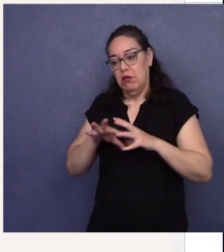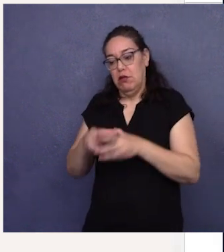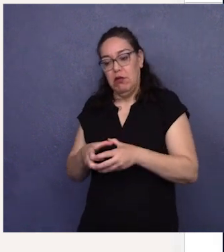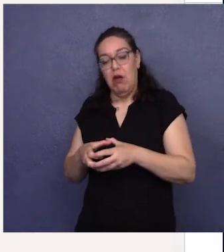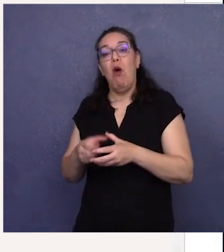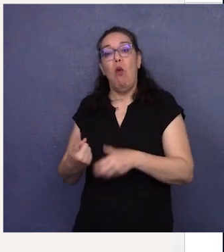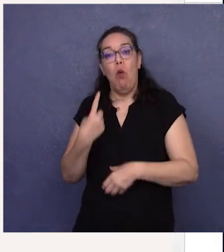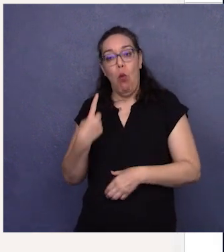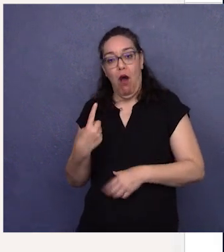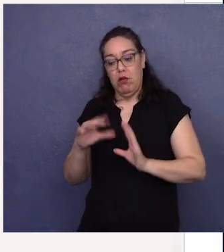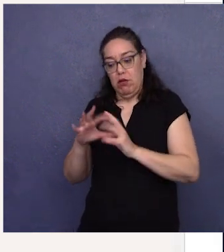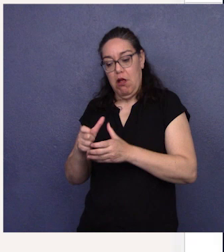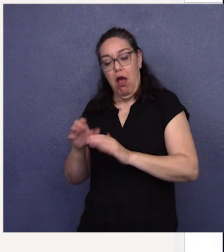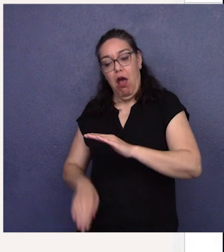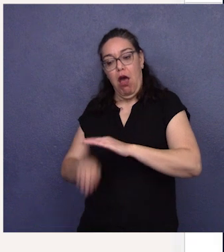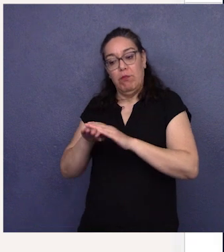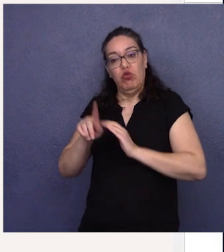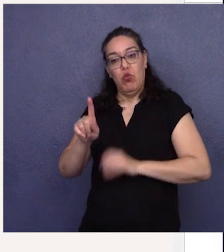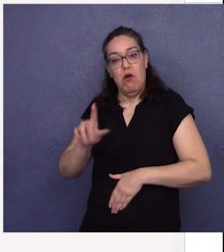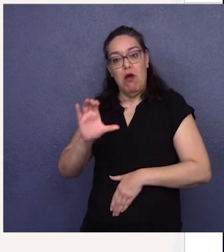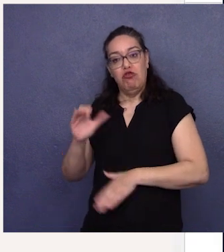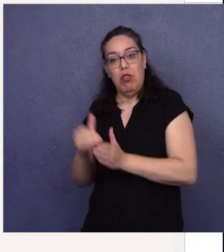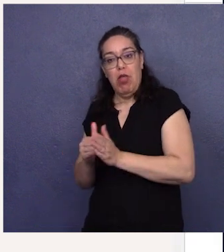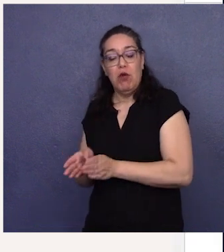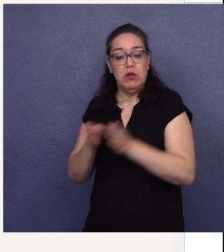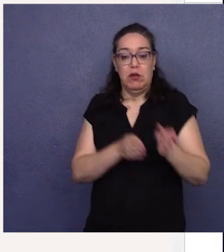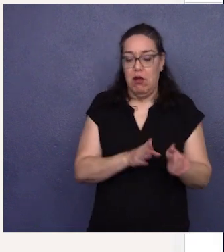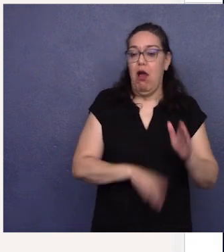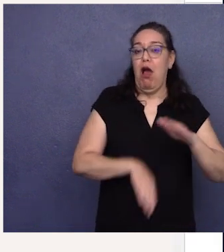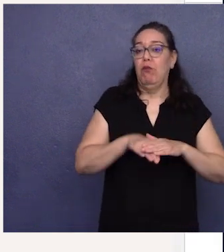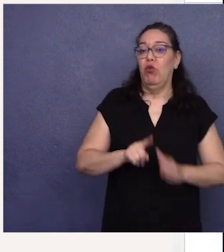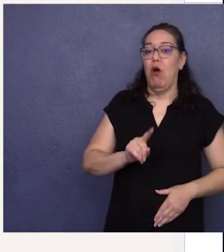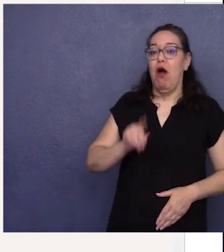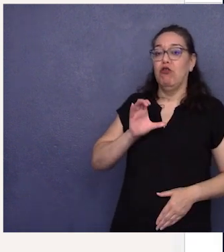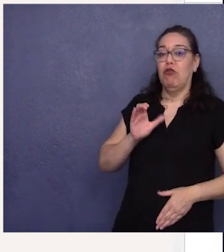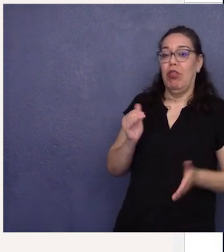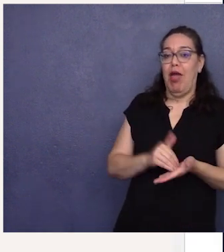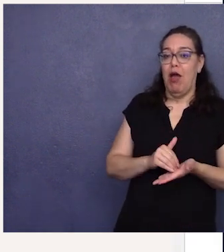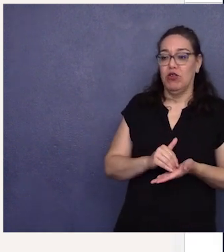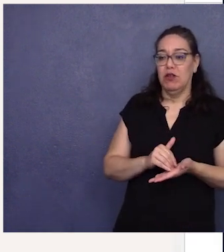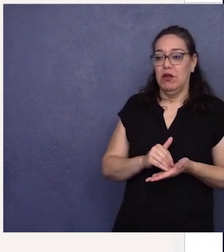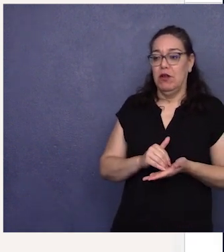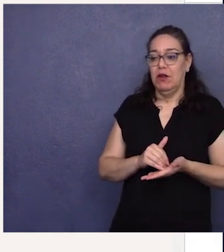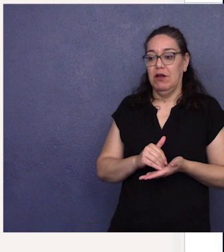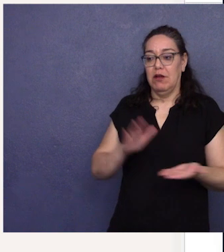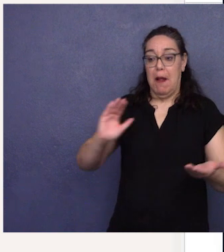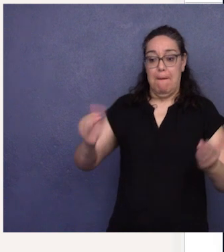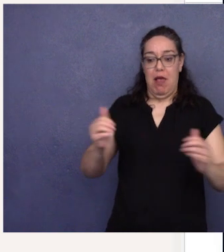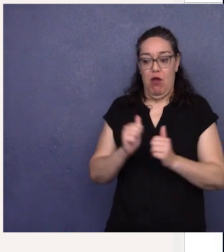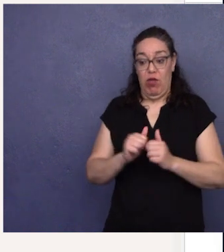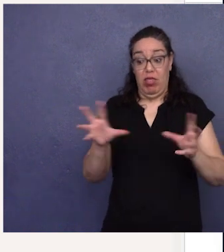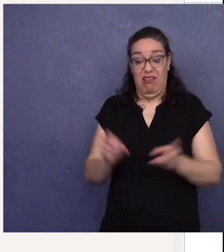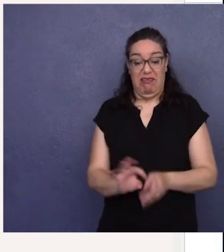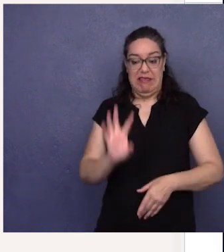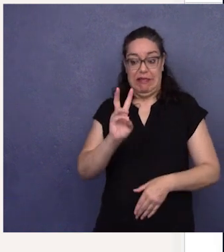one collective up to 100,000, the other collective up to other 100,000. So you've maximized,